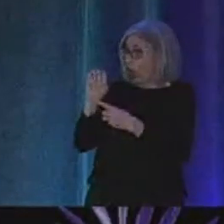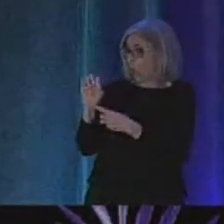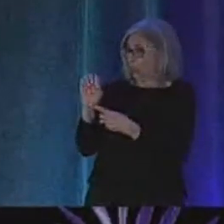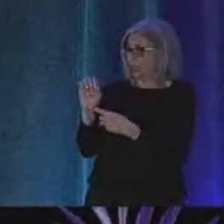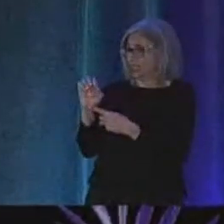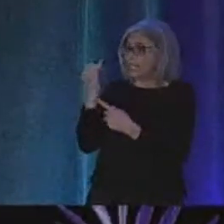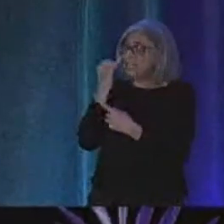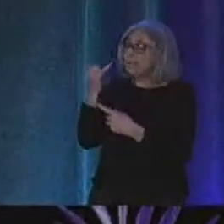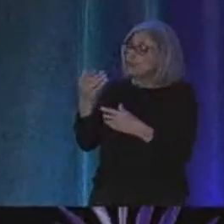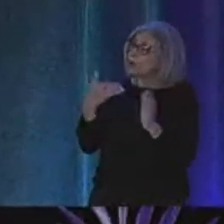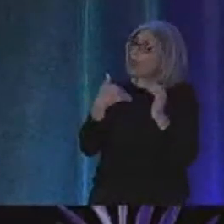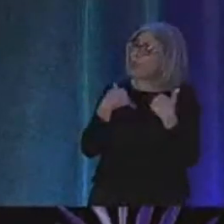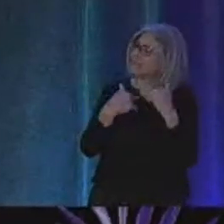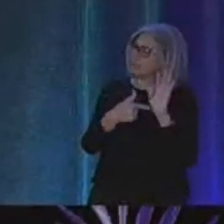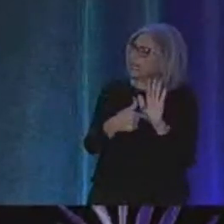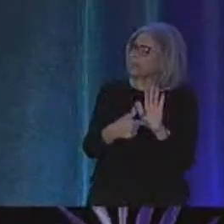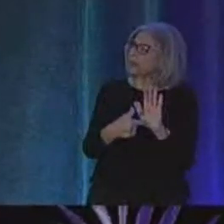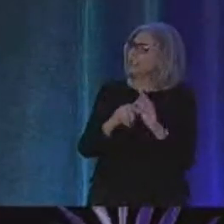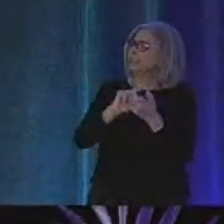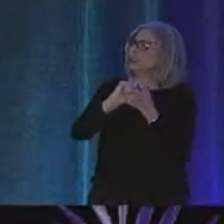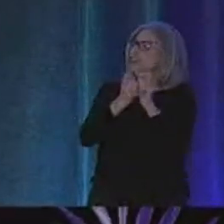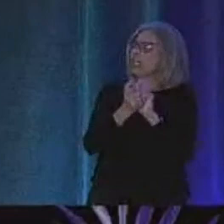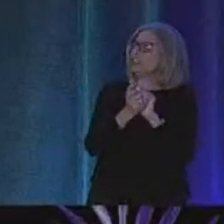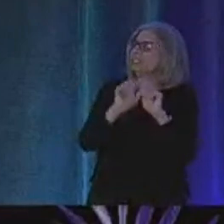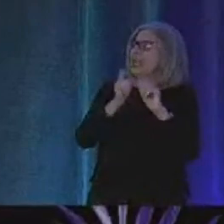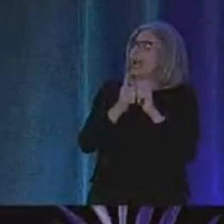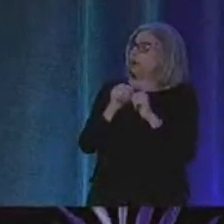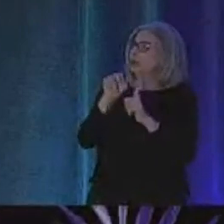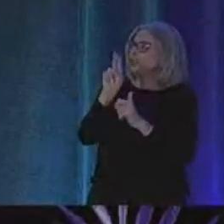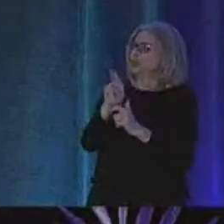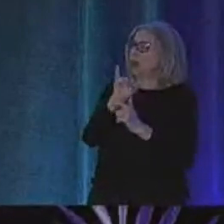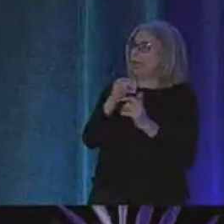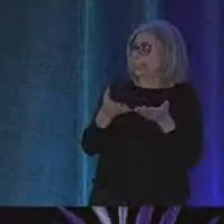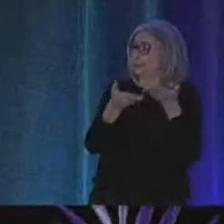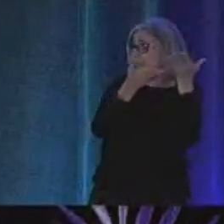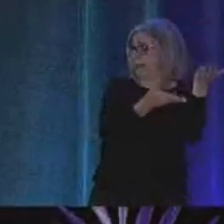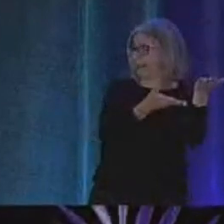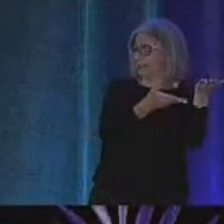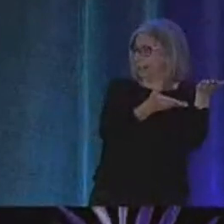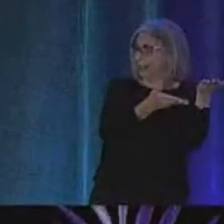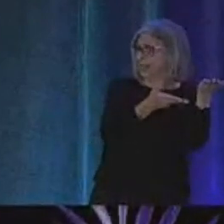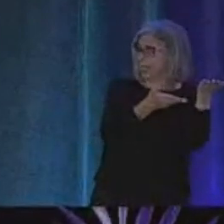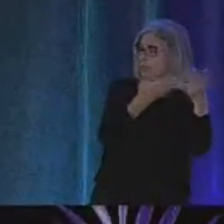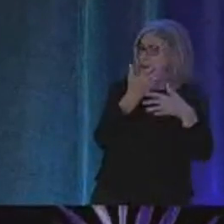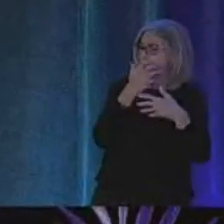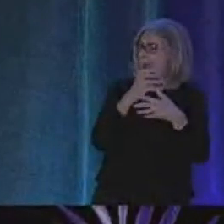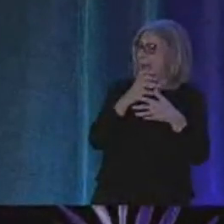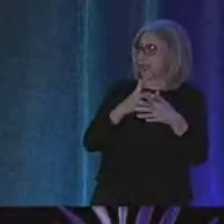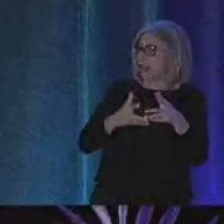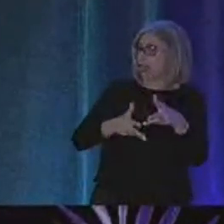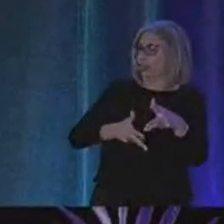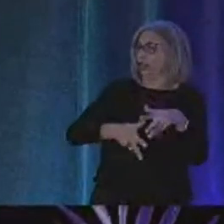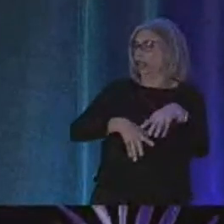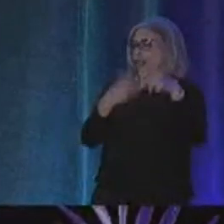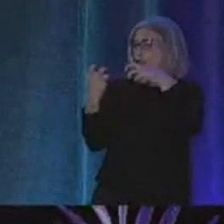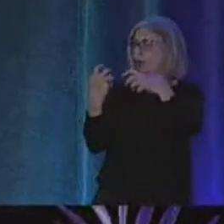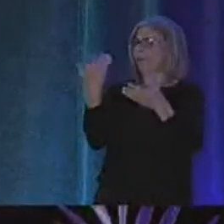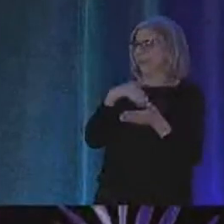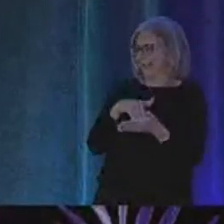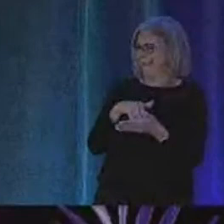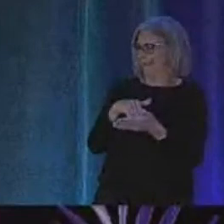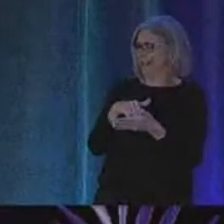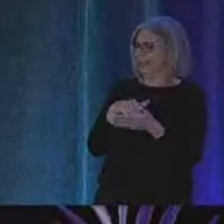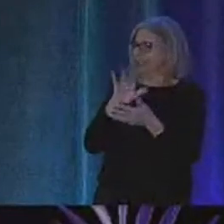if you have changes in how your UI is presenting, it will like hot reload. So this is a good thing for